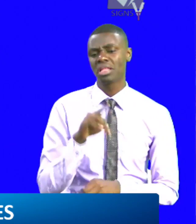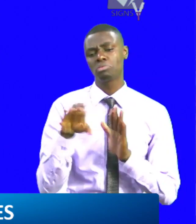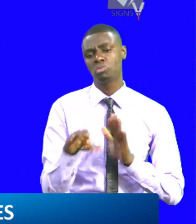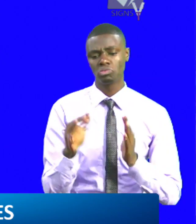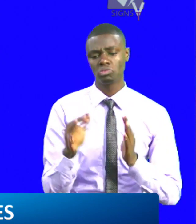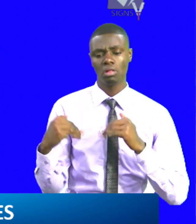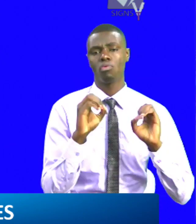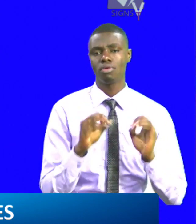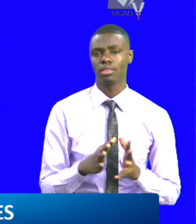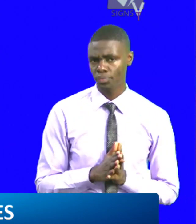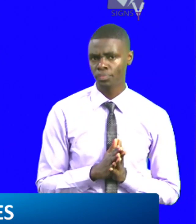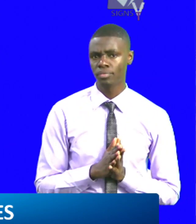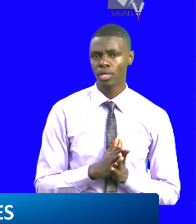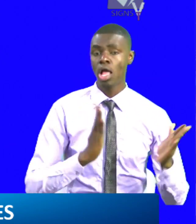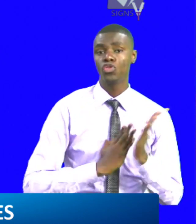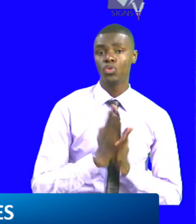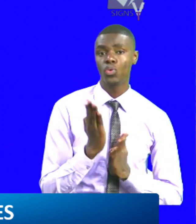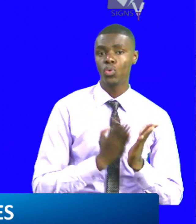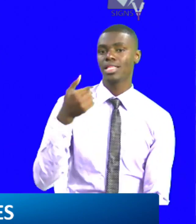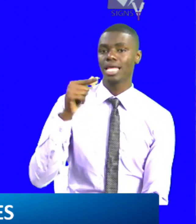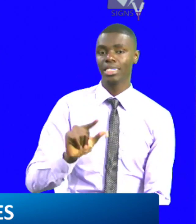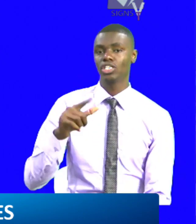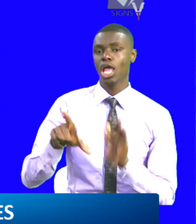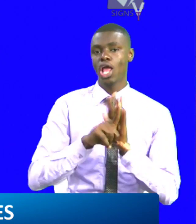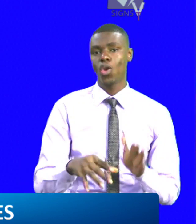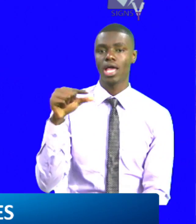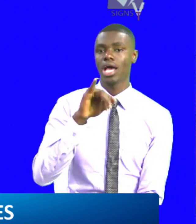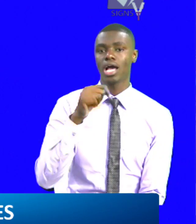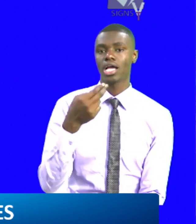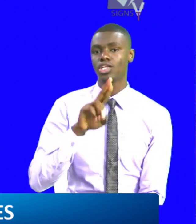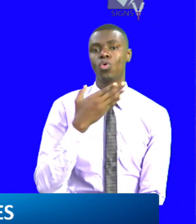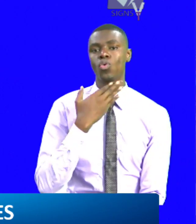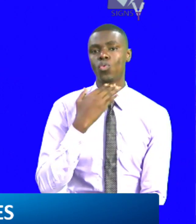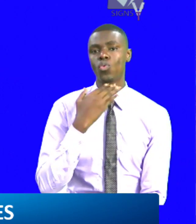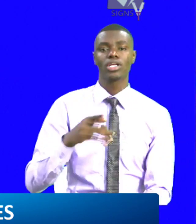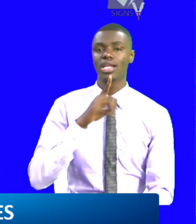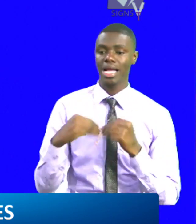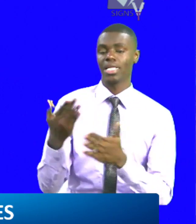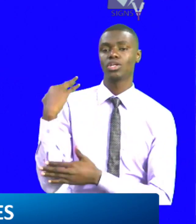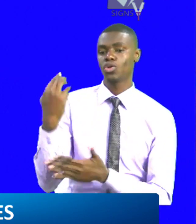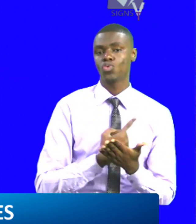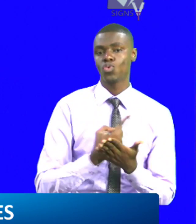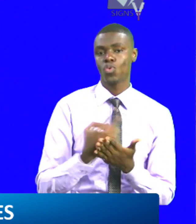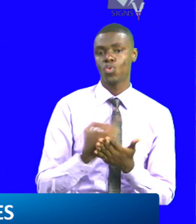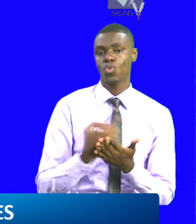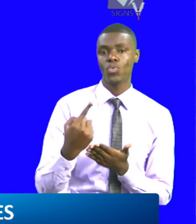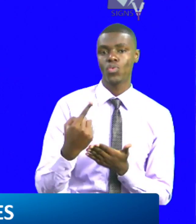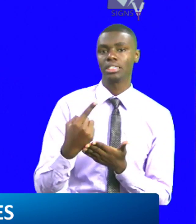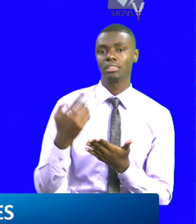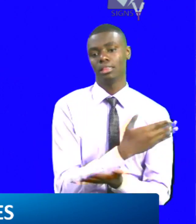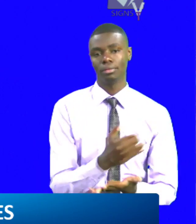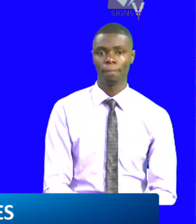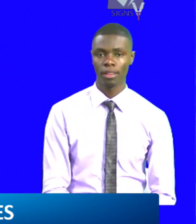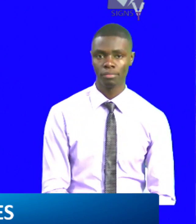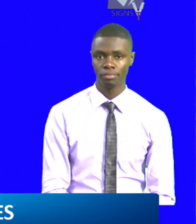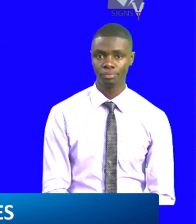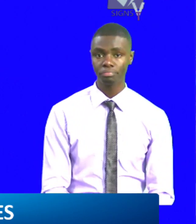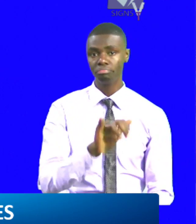pandemic, from repeated droughts and climate change-induced problems, as well as from the effects